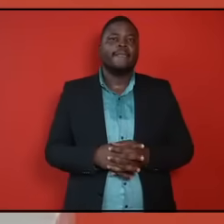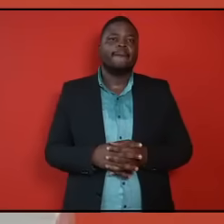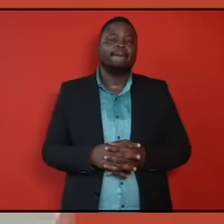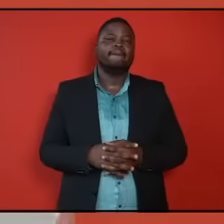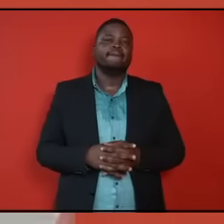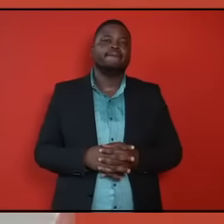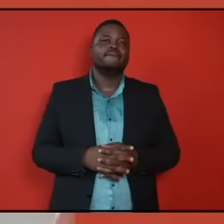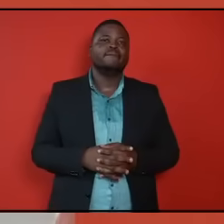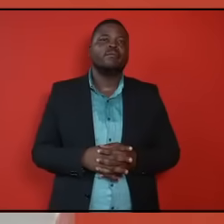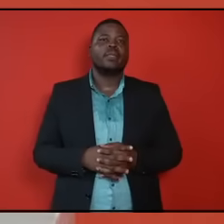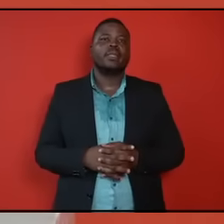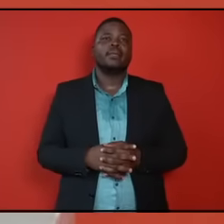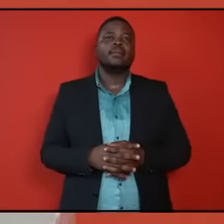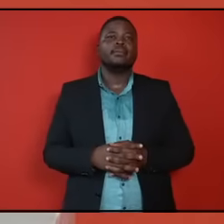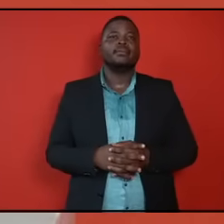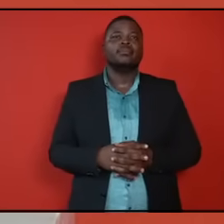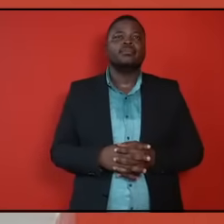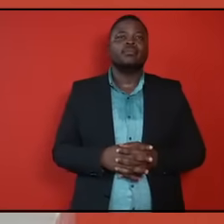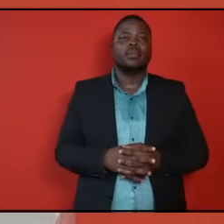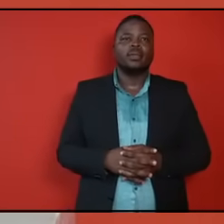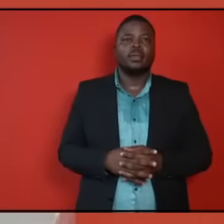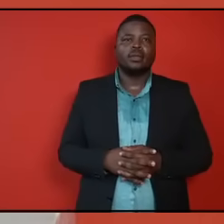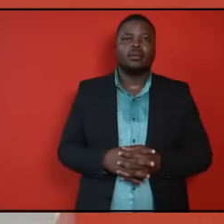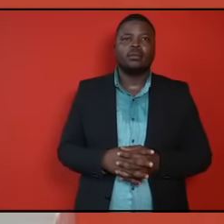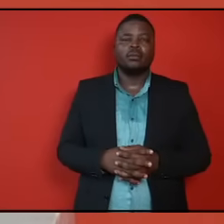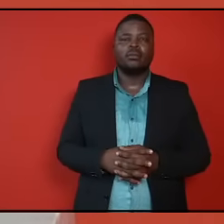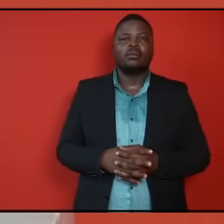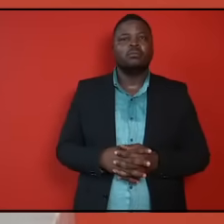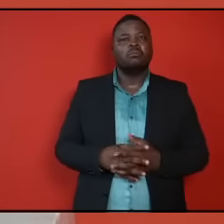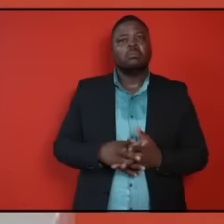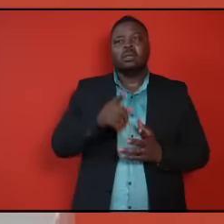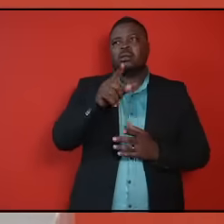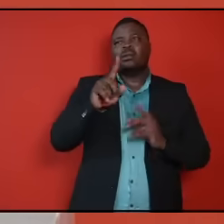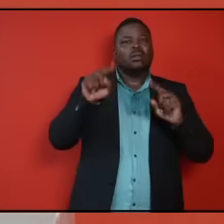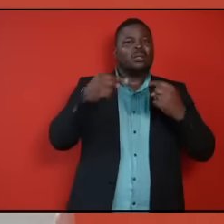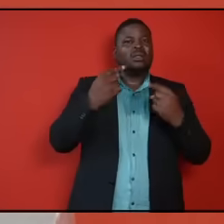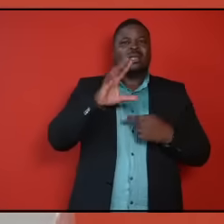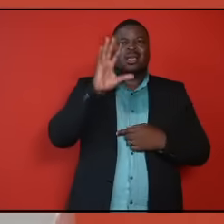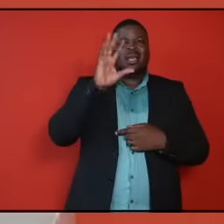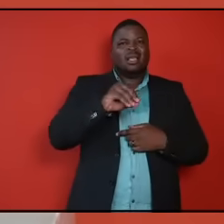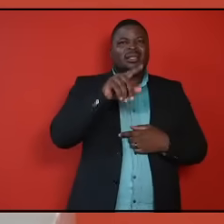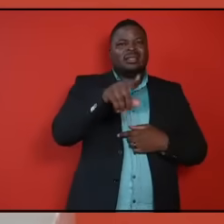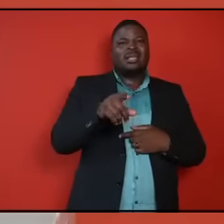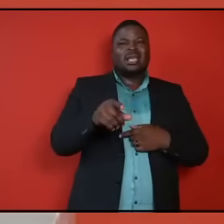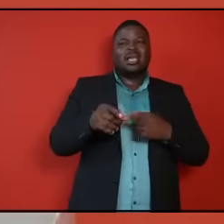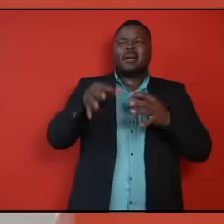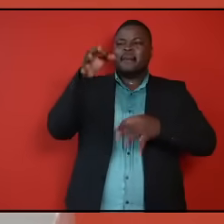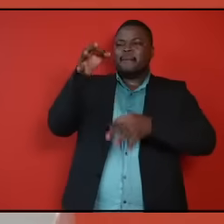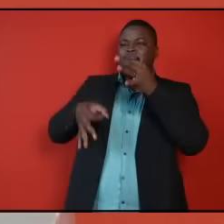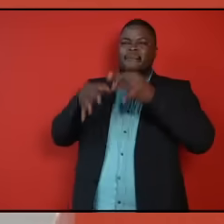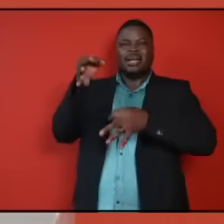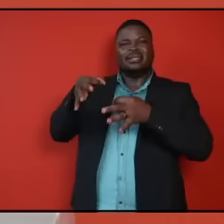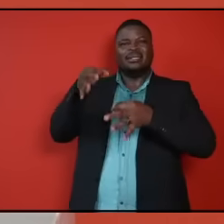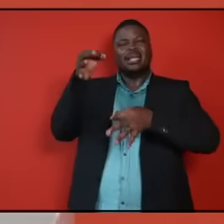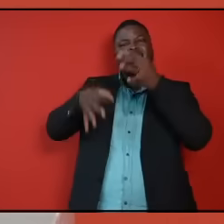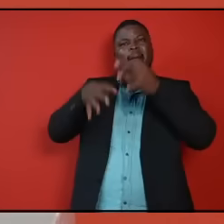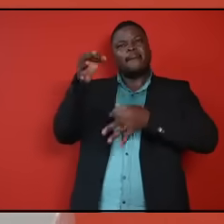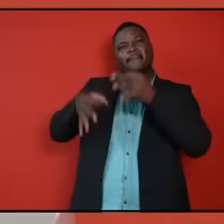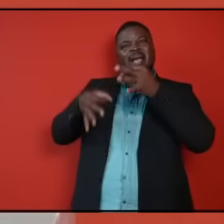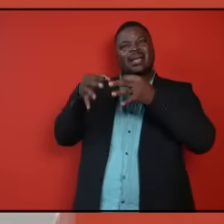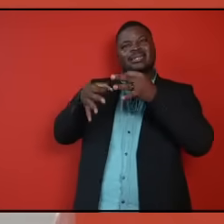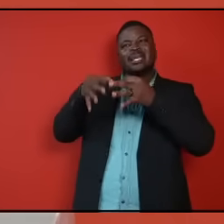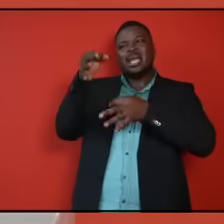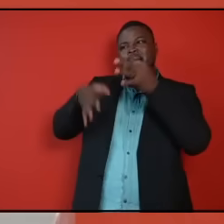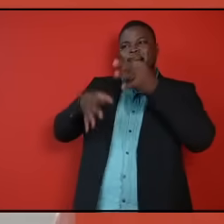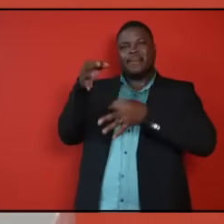Please, self-respecting journalist can ask me about party politics of DA. I've never